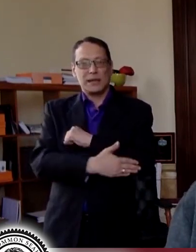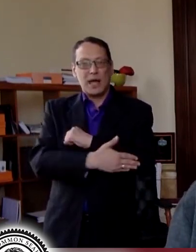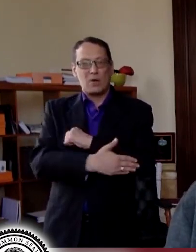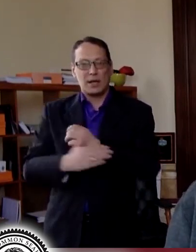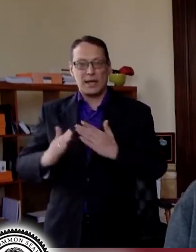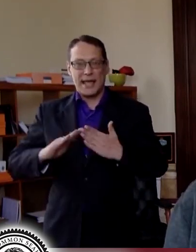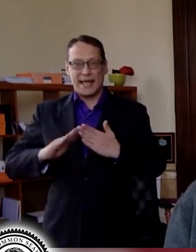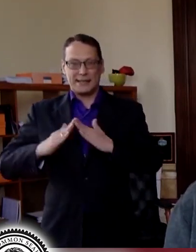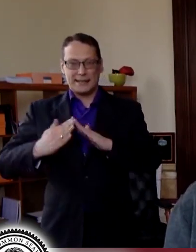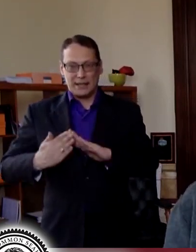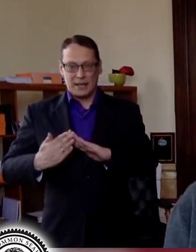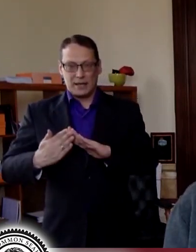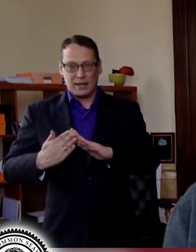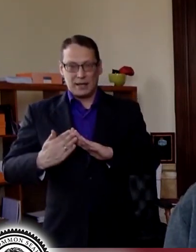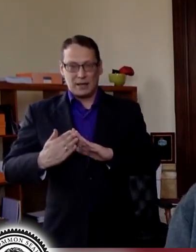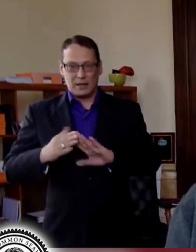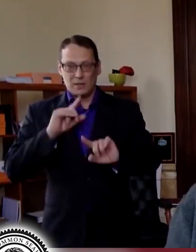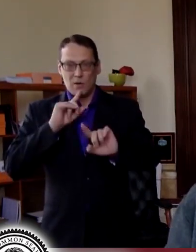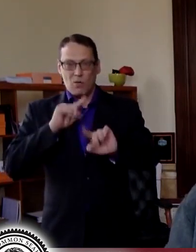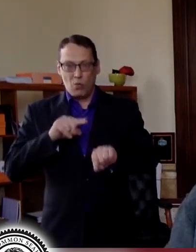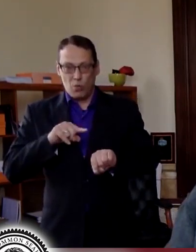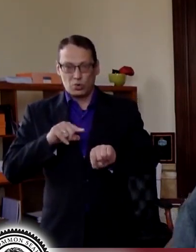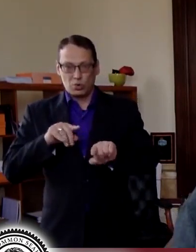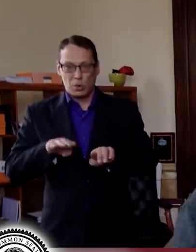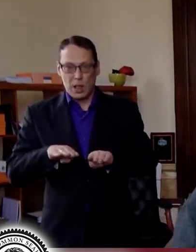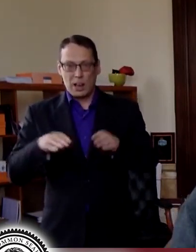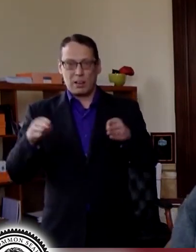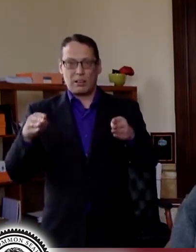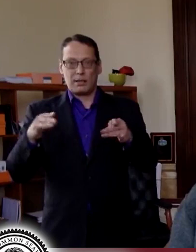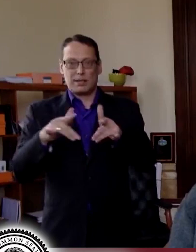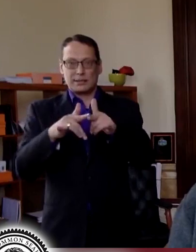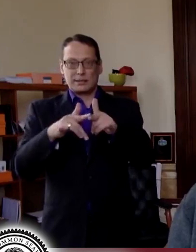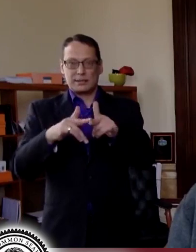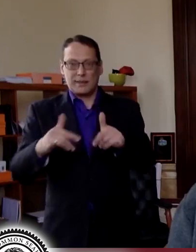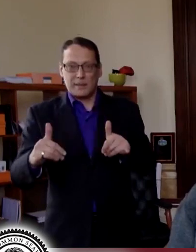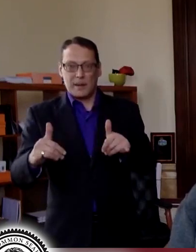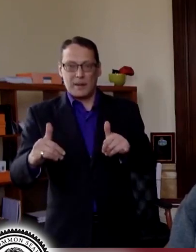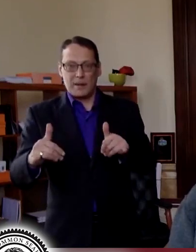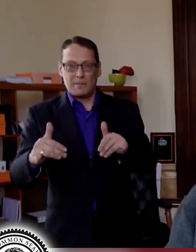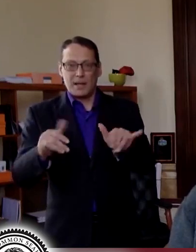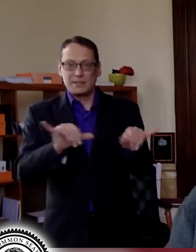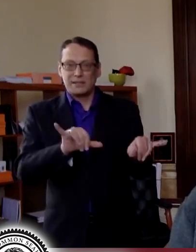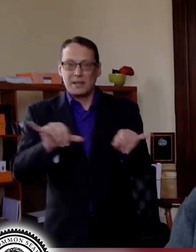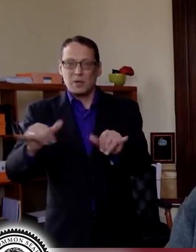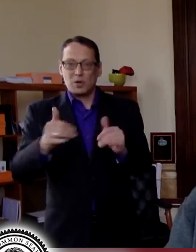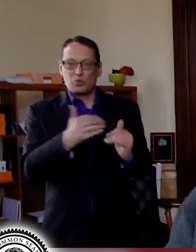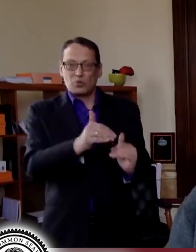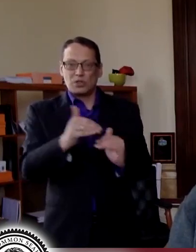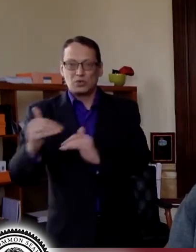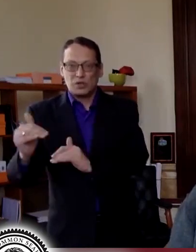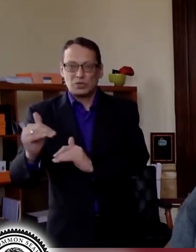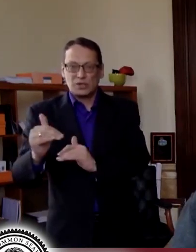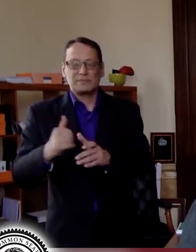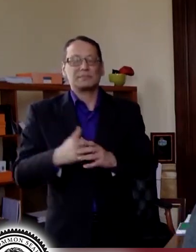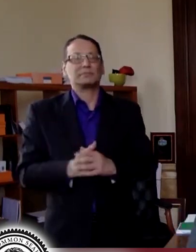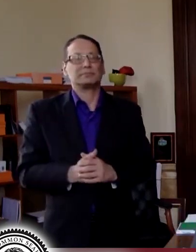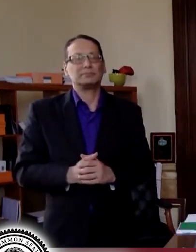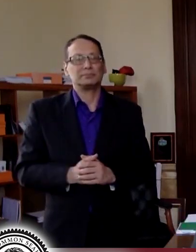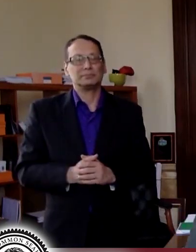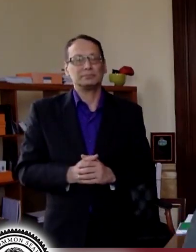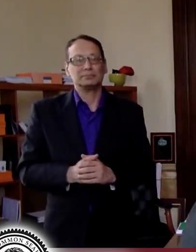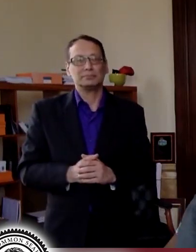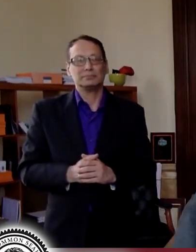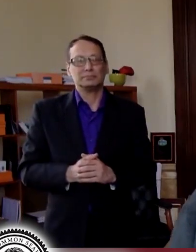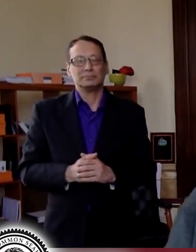City lift the order, have at the same time, have similar restrictions, have similar phases. And we're